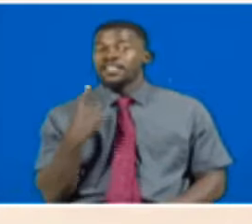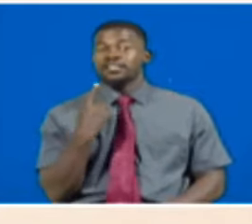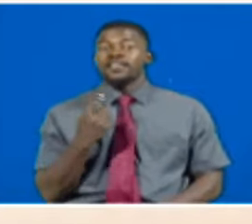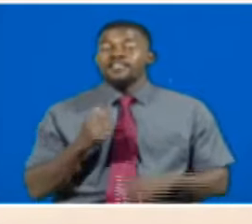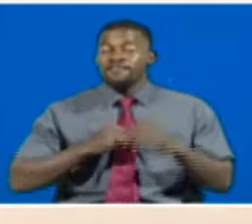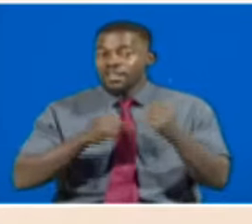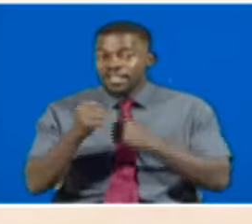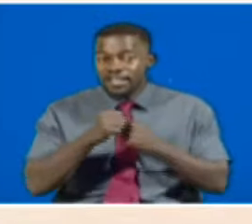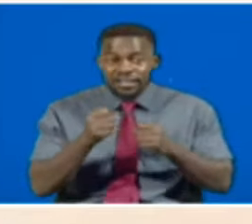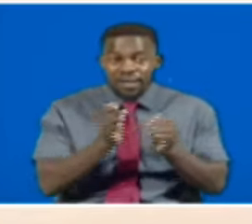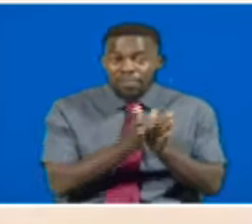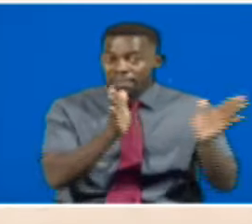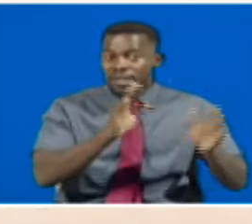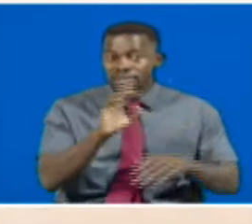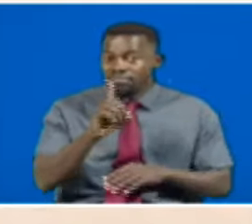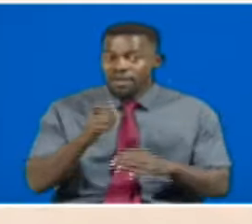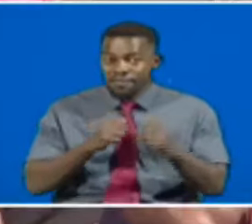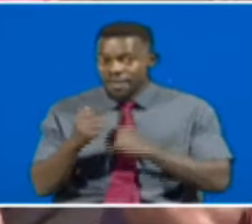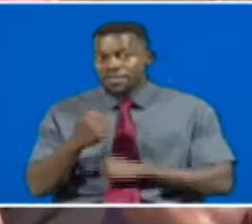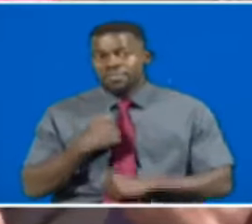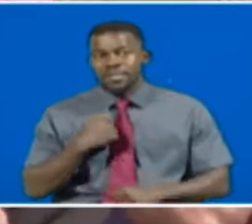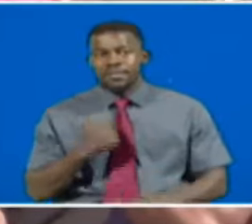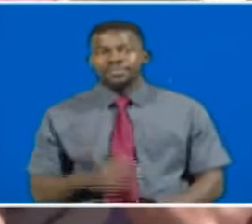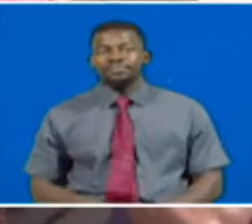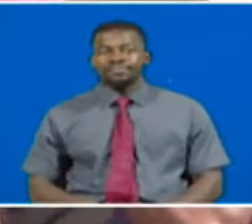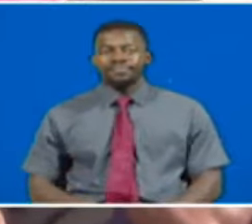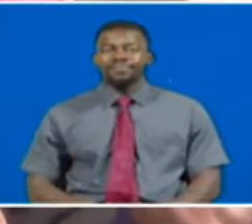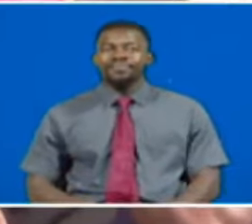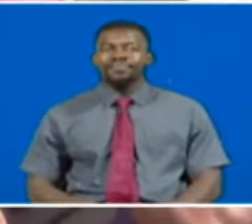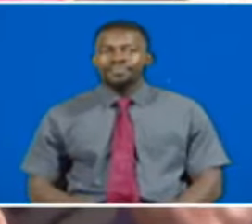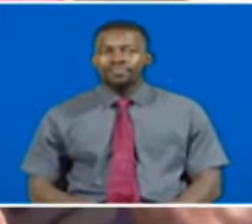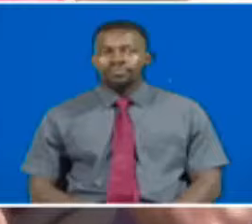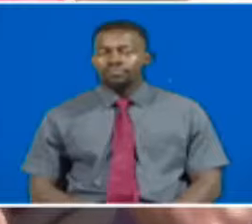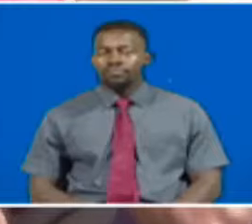Mimi niko kupambana na jeshi longe. Elvis Kosgei.